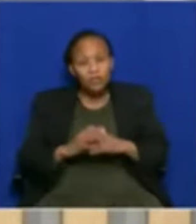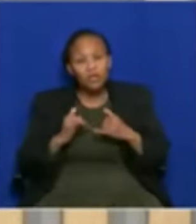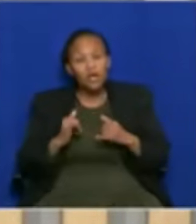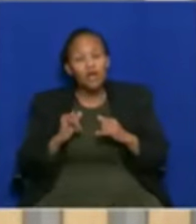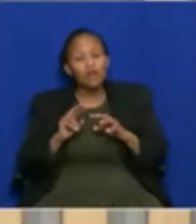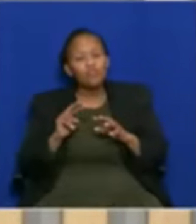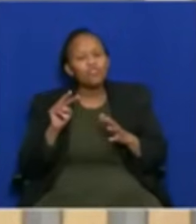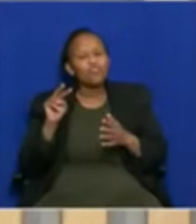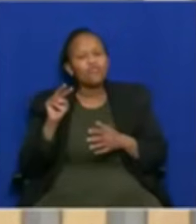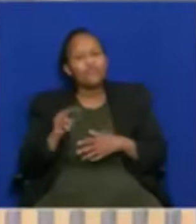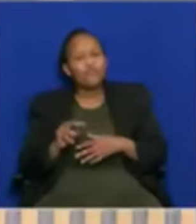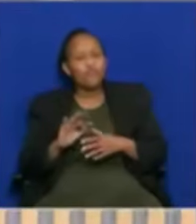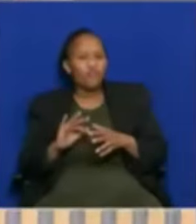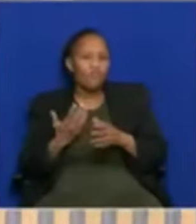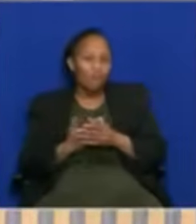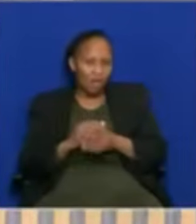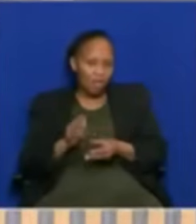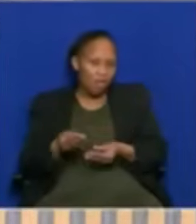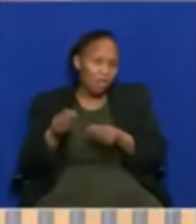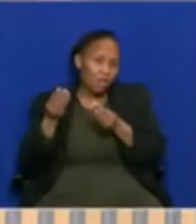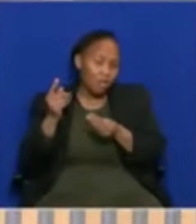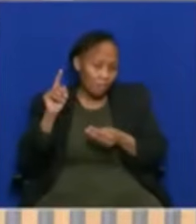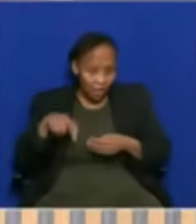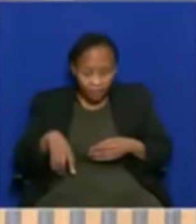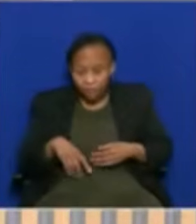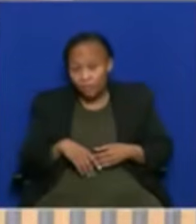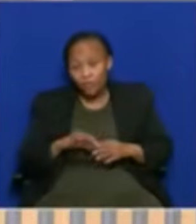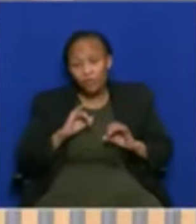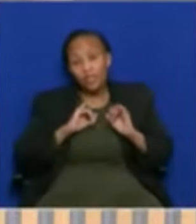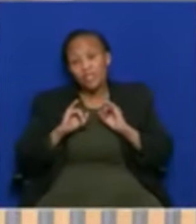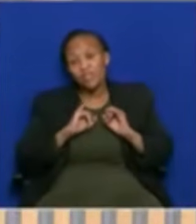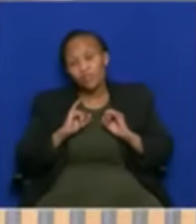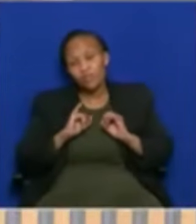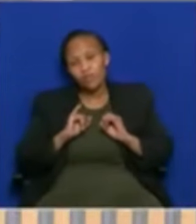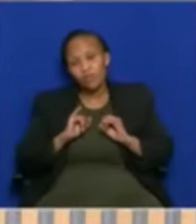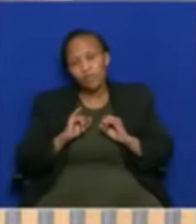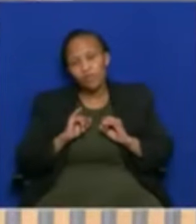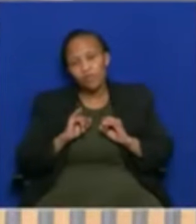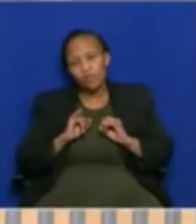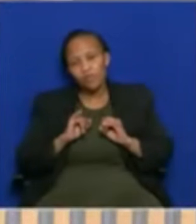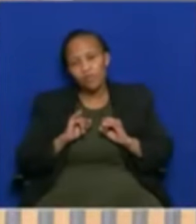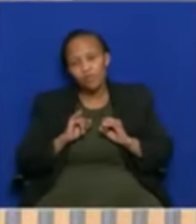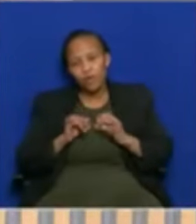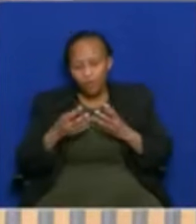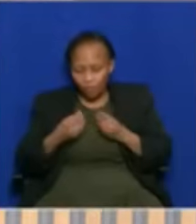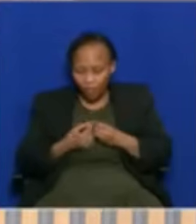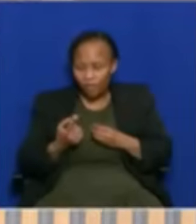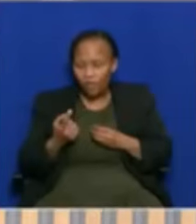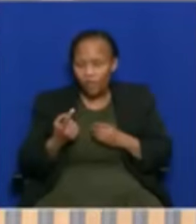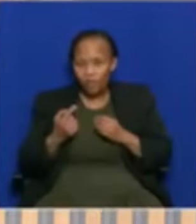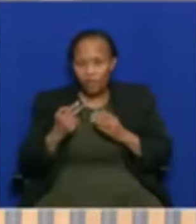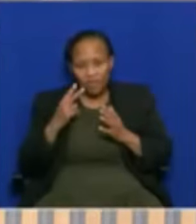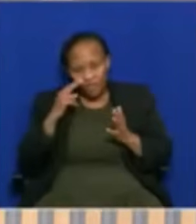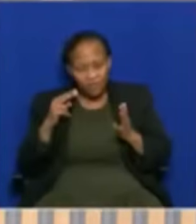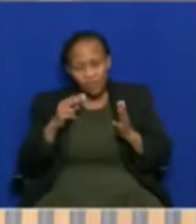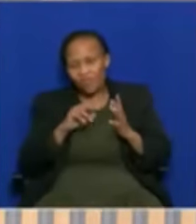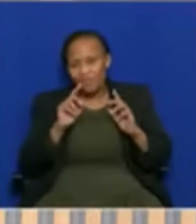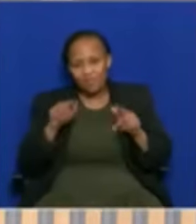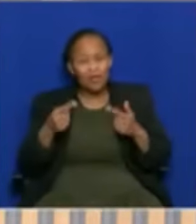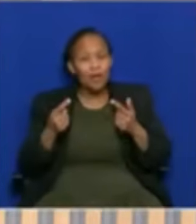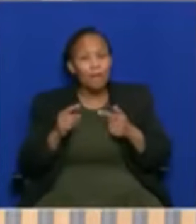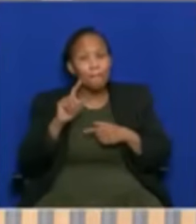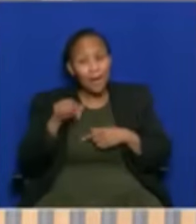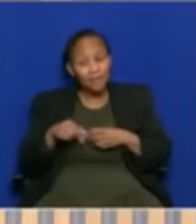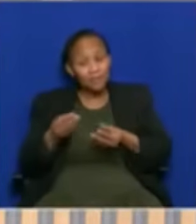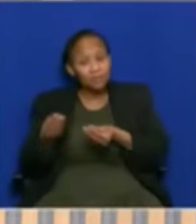If you are interviewing him and it's with you, he can't view it. So you must have given it to him to view it, for him